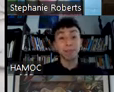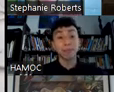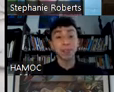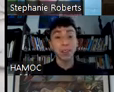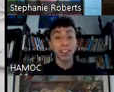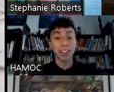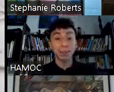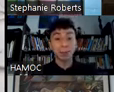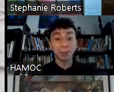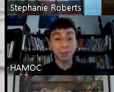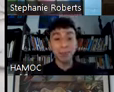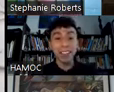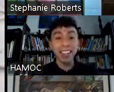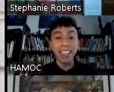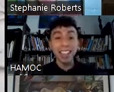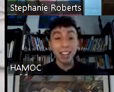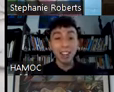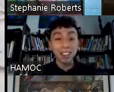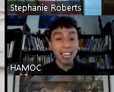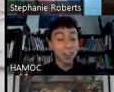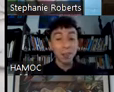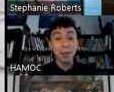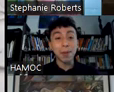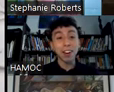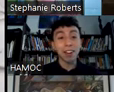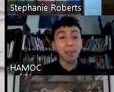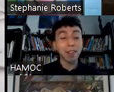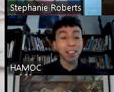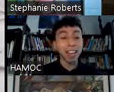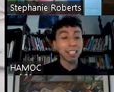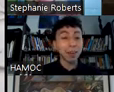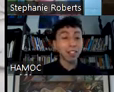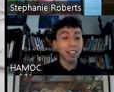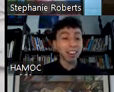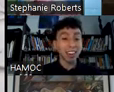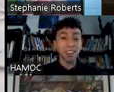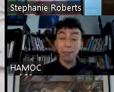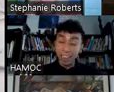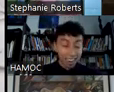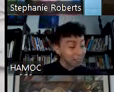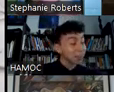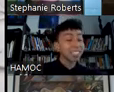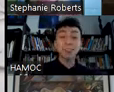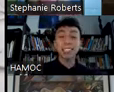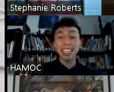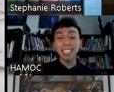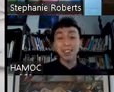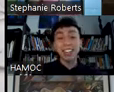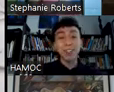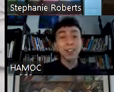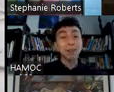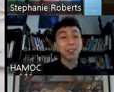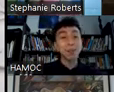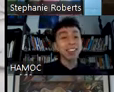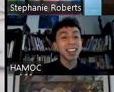work. Really could. Thank you. Thank you for being a part of the exhibition. And again, please come see us